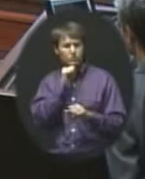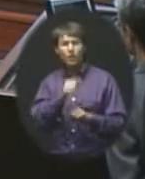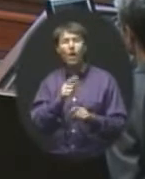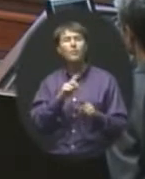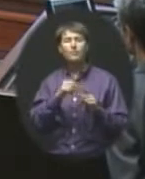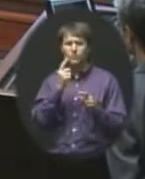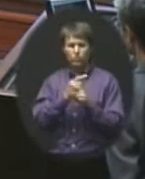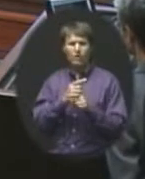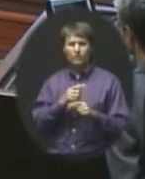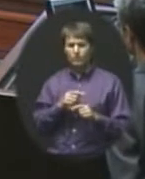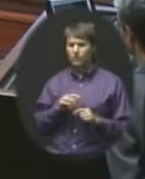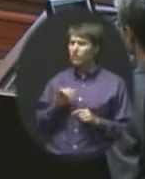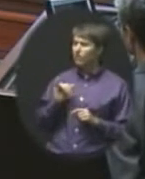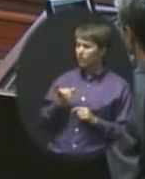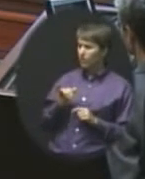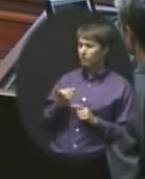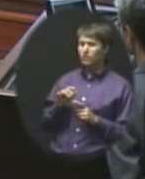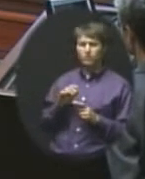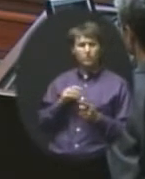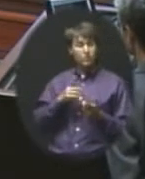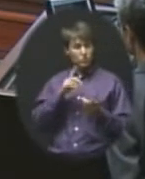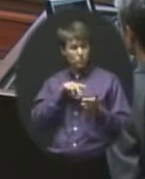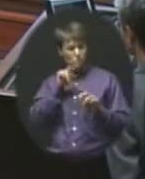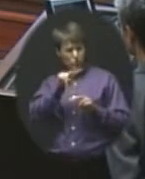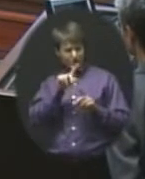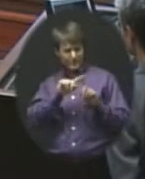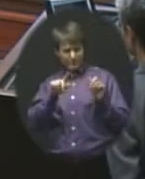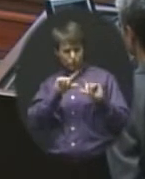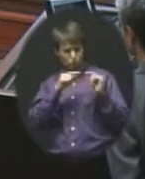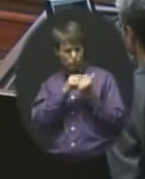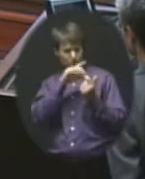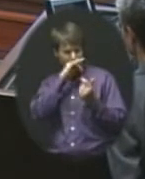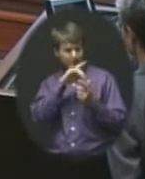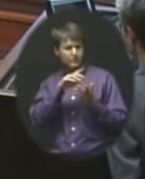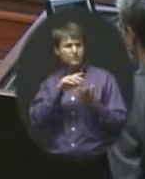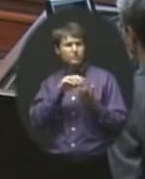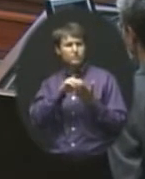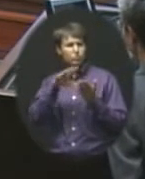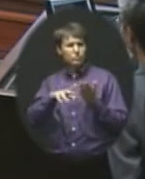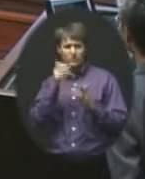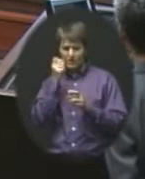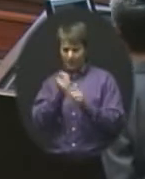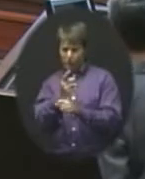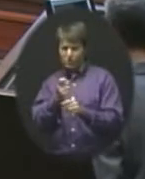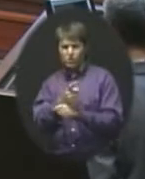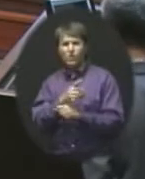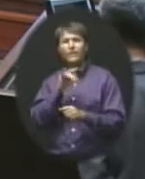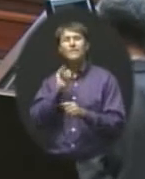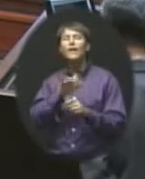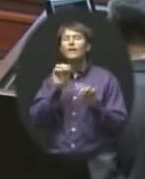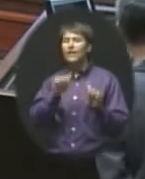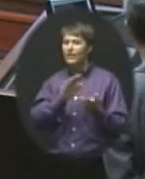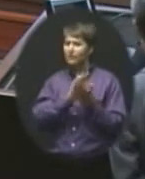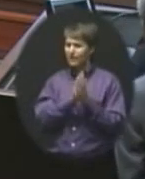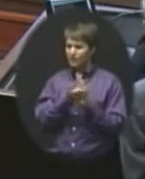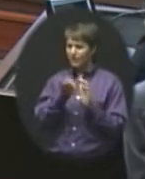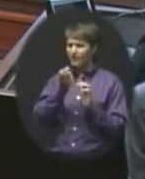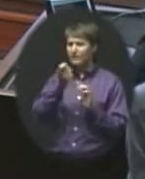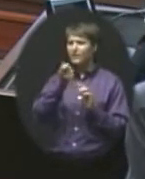That's correct. Okay. We're looking at different groups of kids every year. Bummer. And that does become a little tricky.